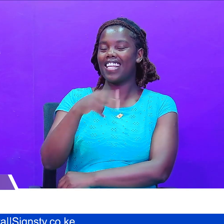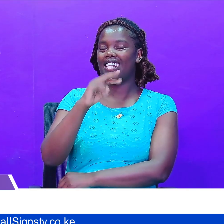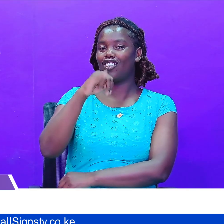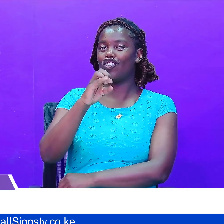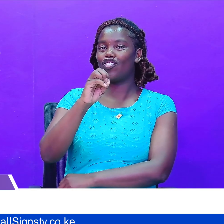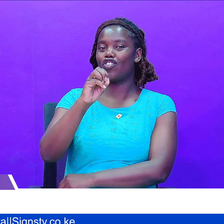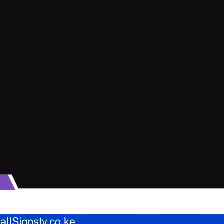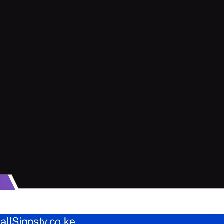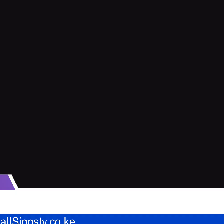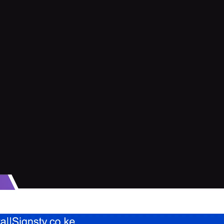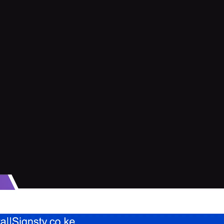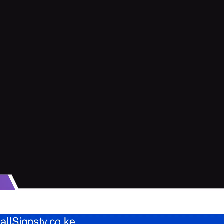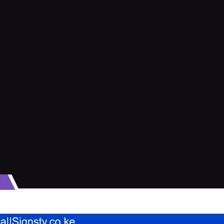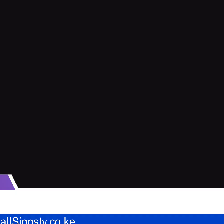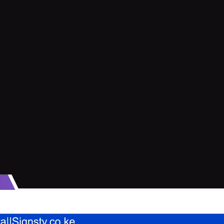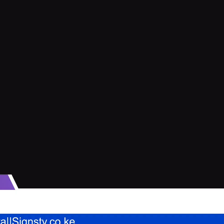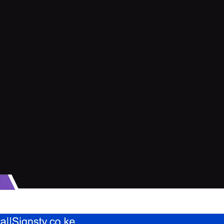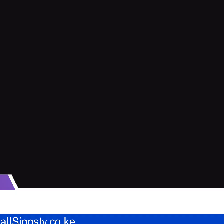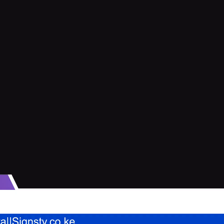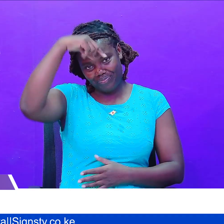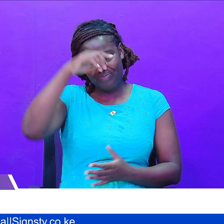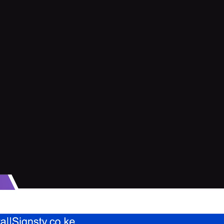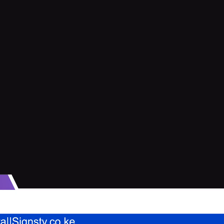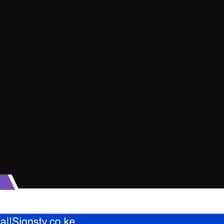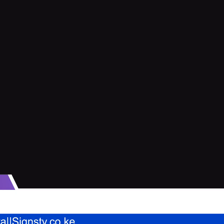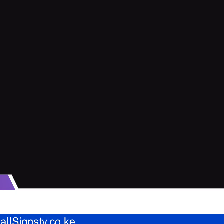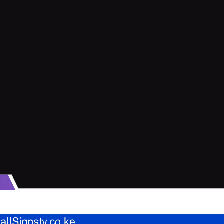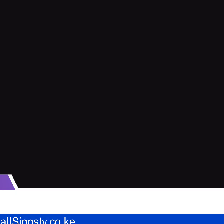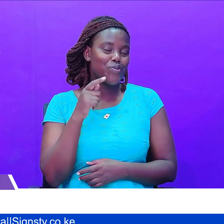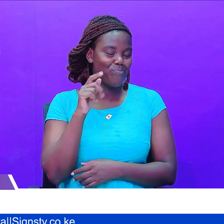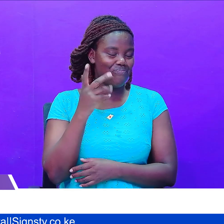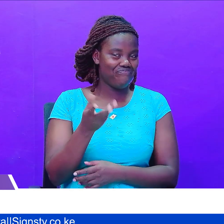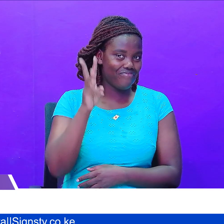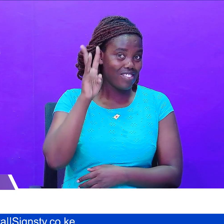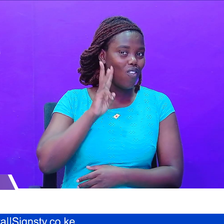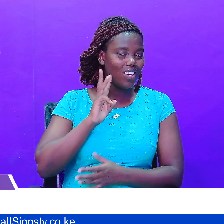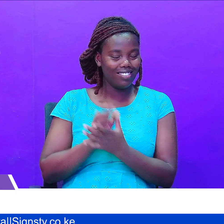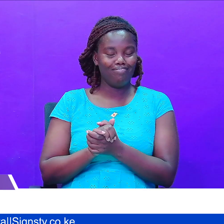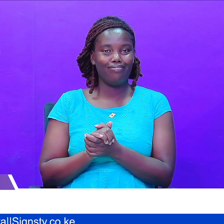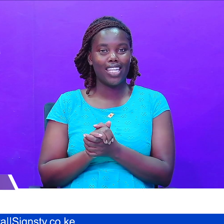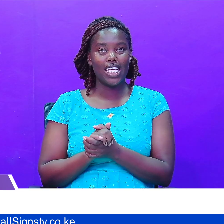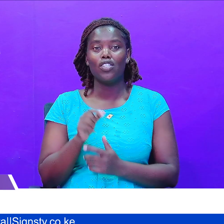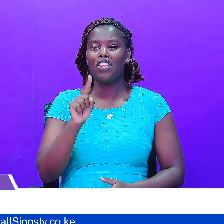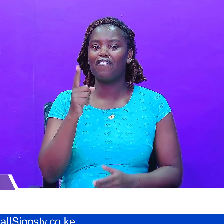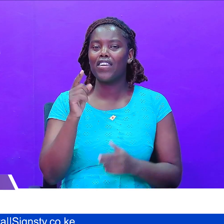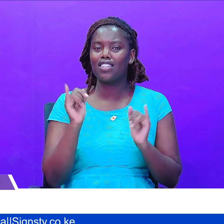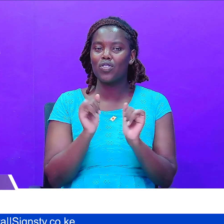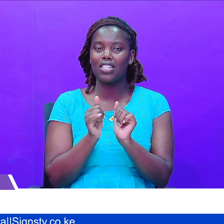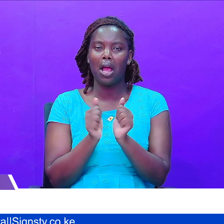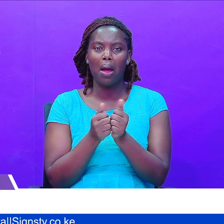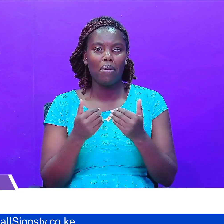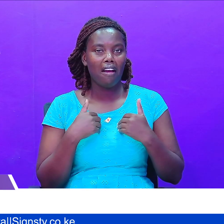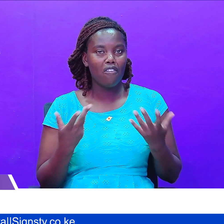the country, my name is Videlis Njoki and that is my sign name. Our sign language interpreter is